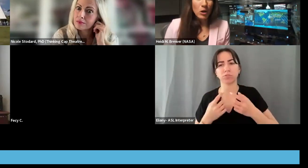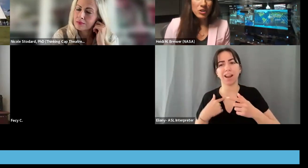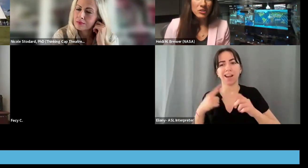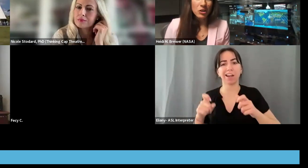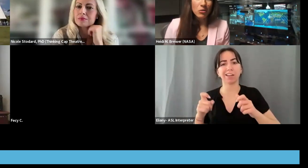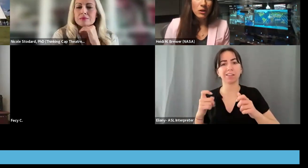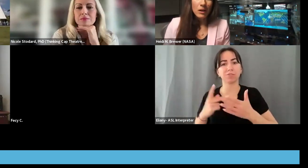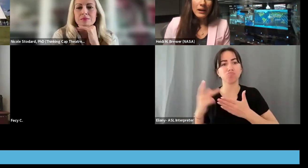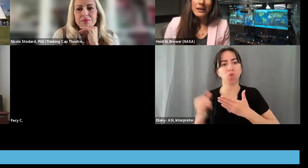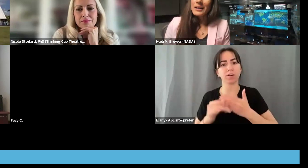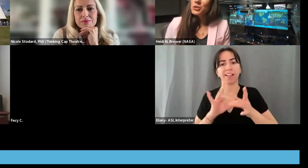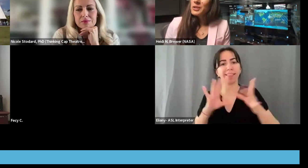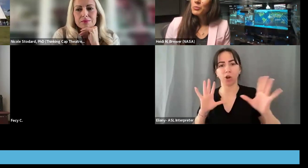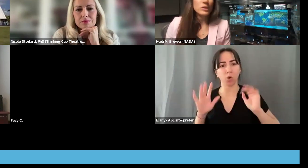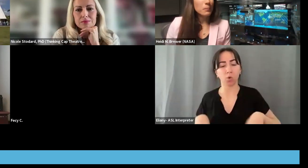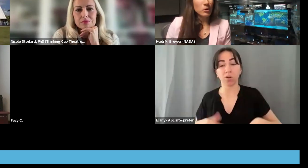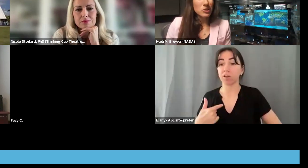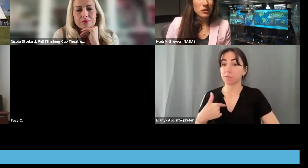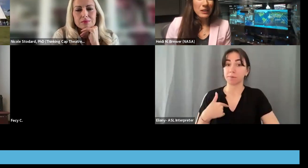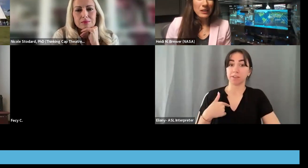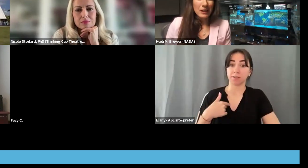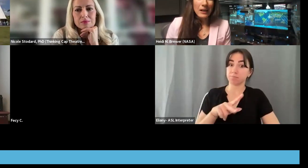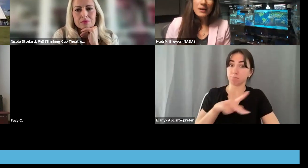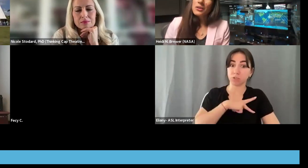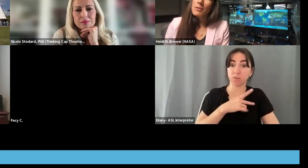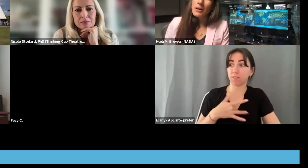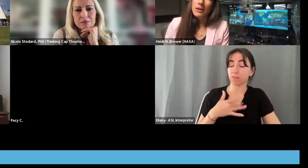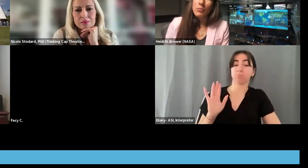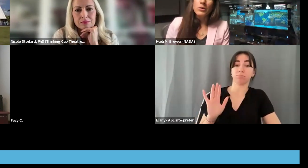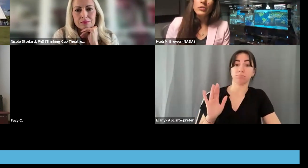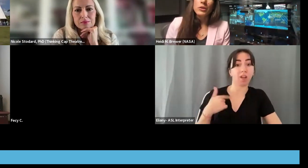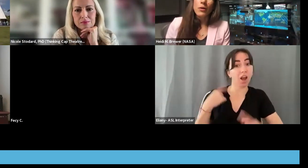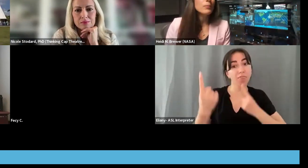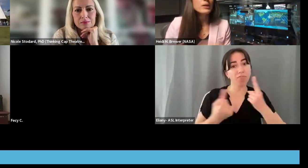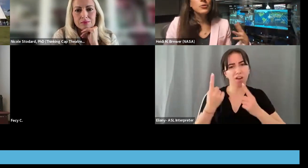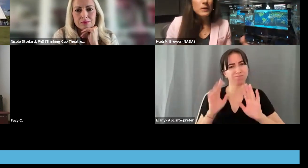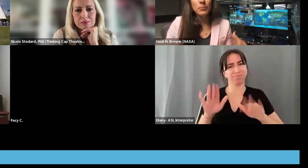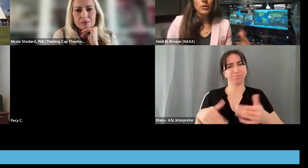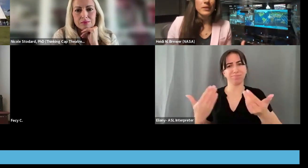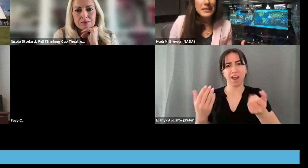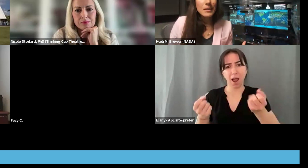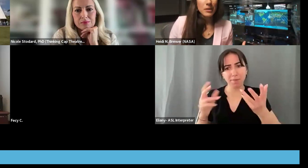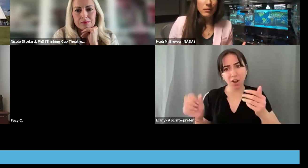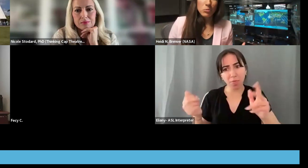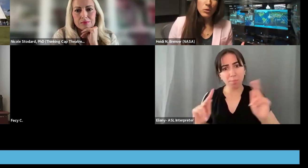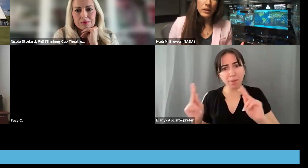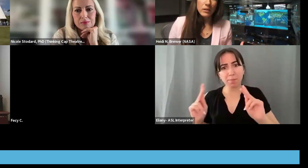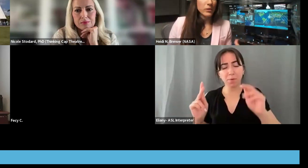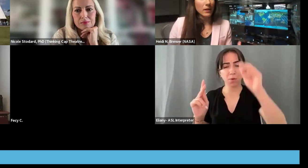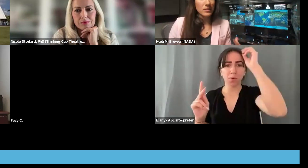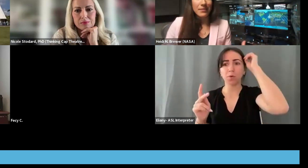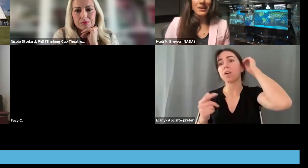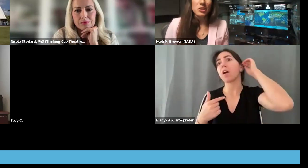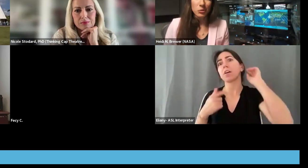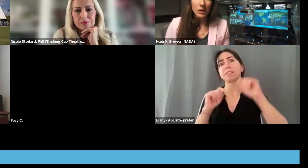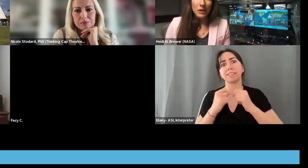to let the project go. And I took that really personally. And I kind of thought about it and wondered, you know, how many other people on the team that I was working in would